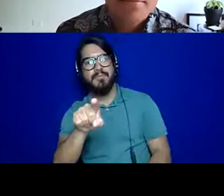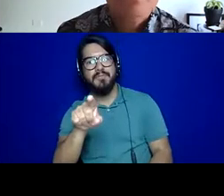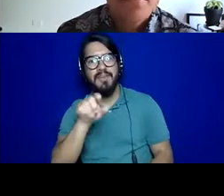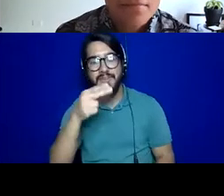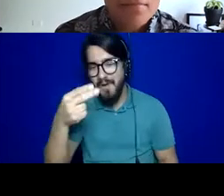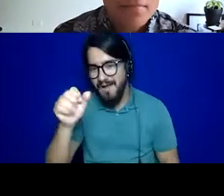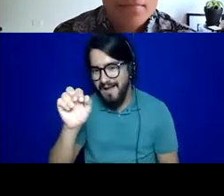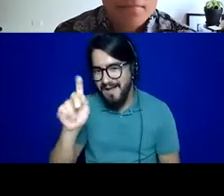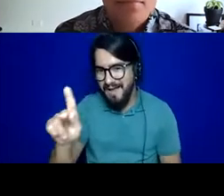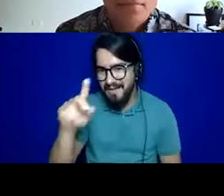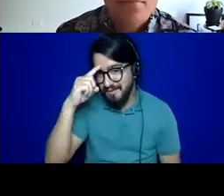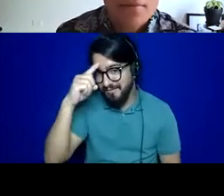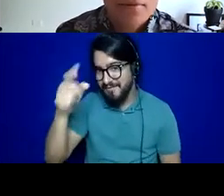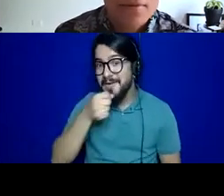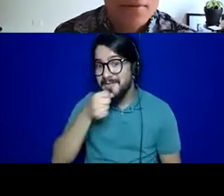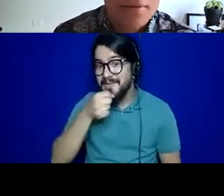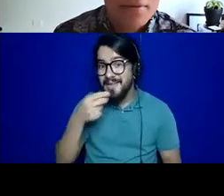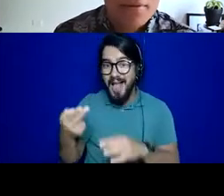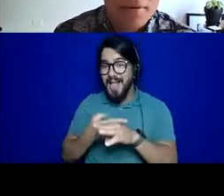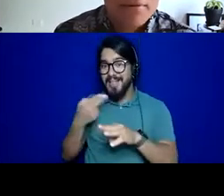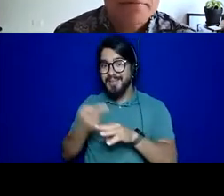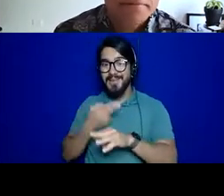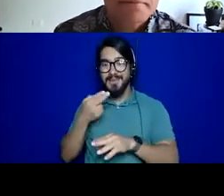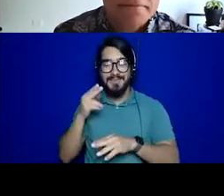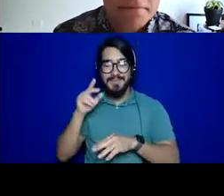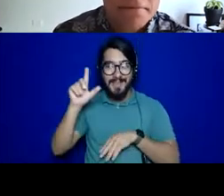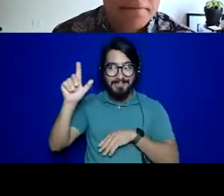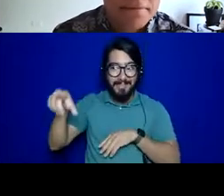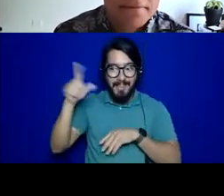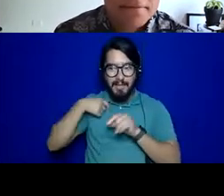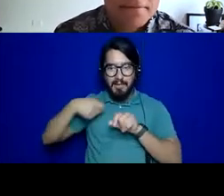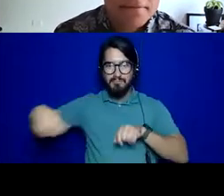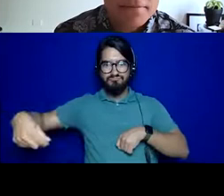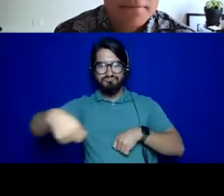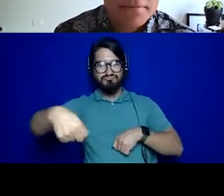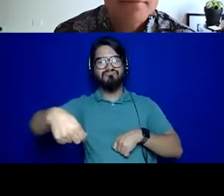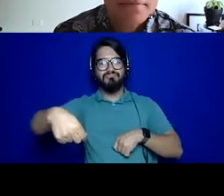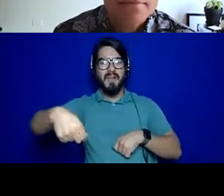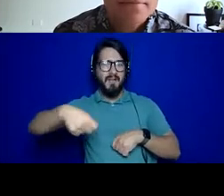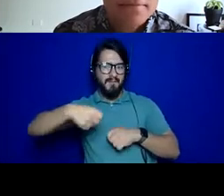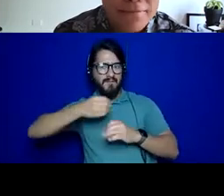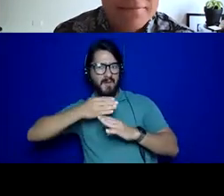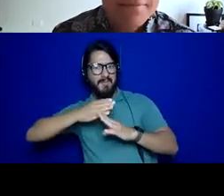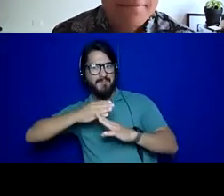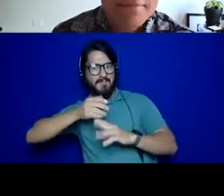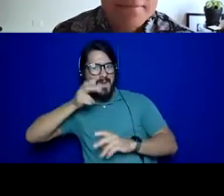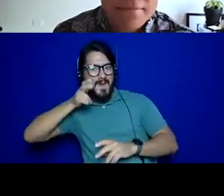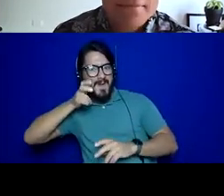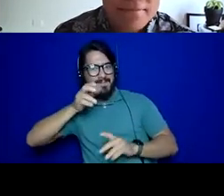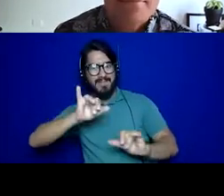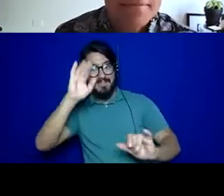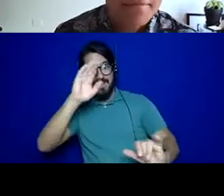the cutting that off and using that as a plug in the mic plug. So thank you for that. I had never heard of that